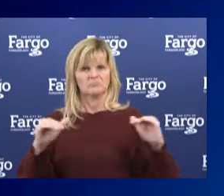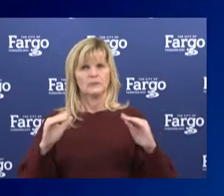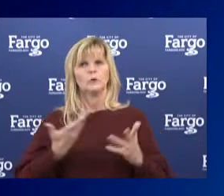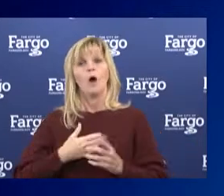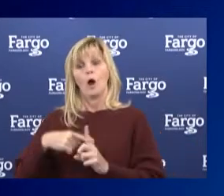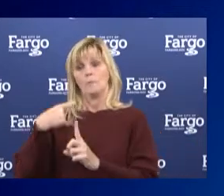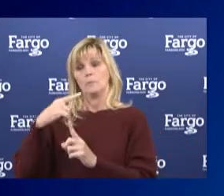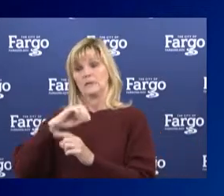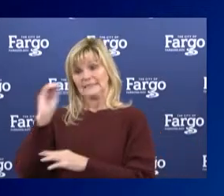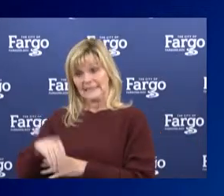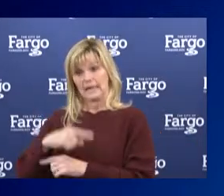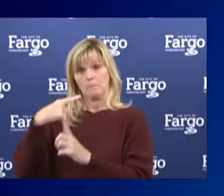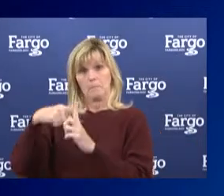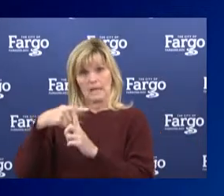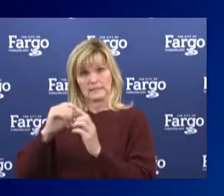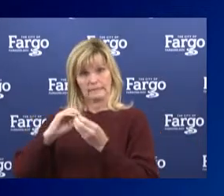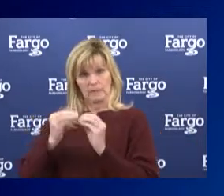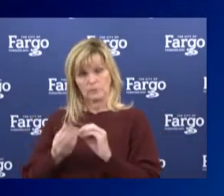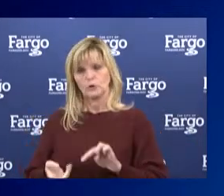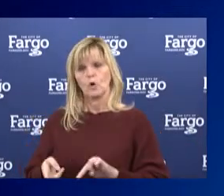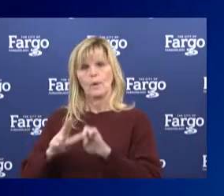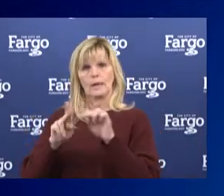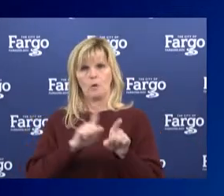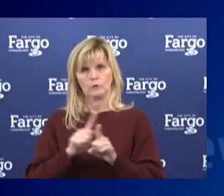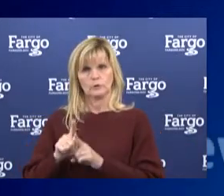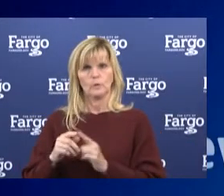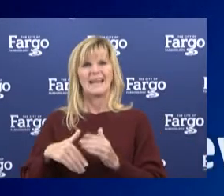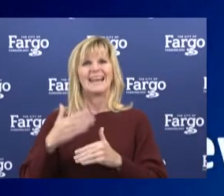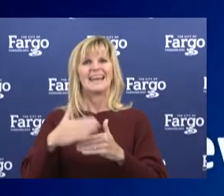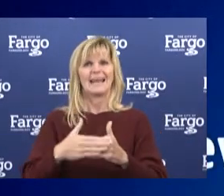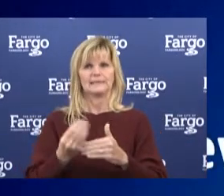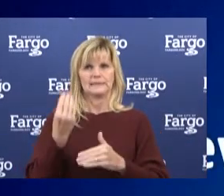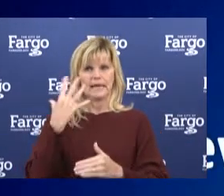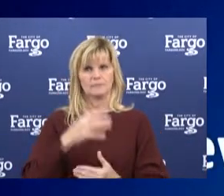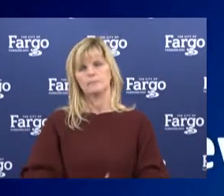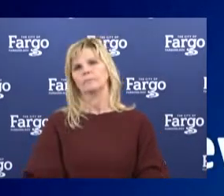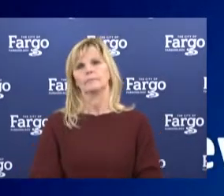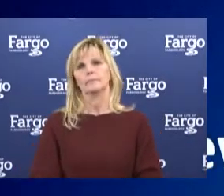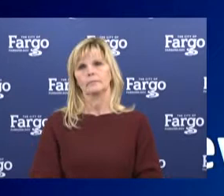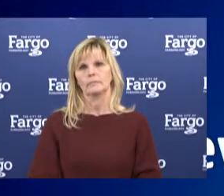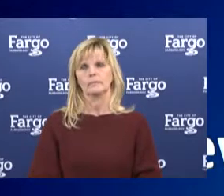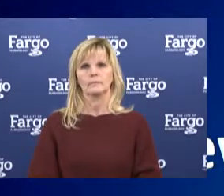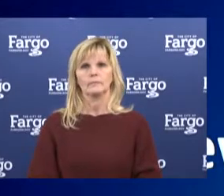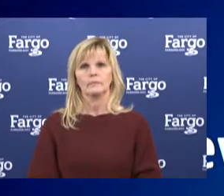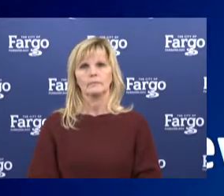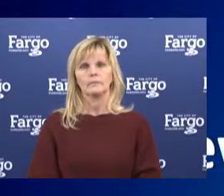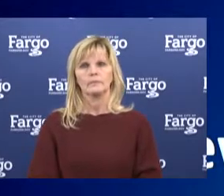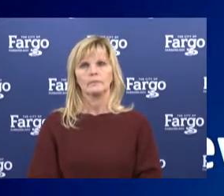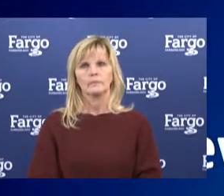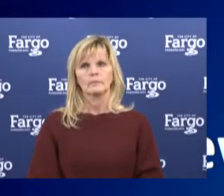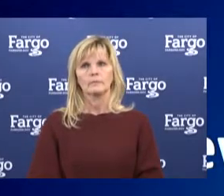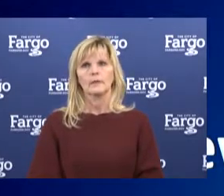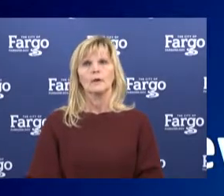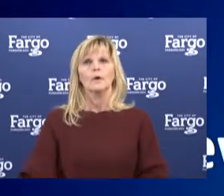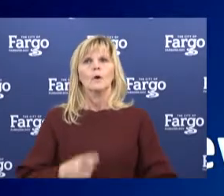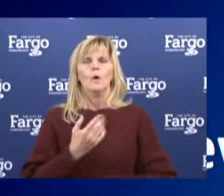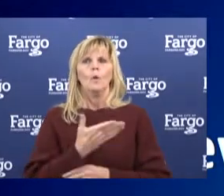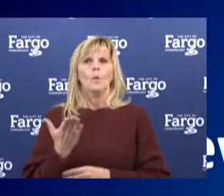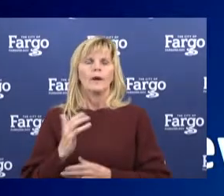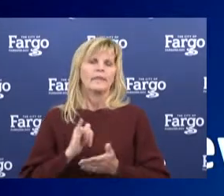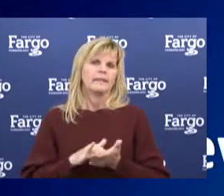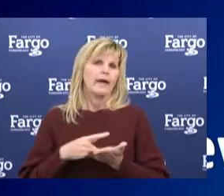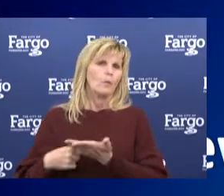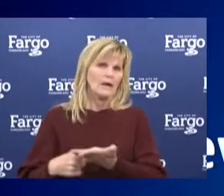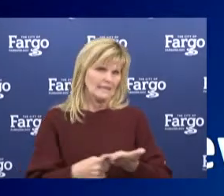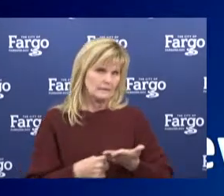positivity is also going up. Next slide, please. And then one of the things that's often talked